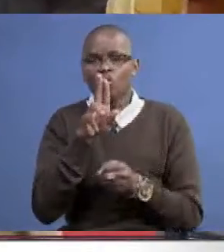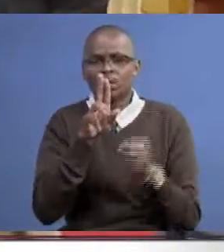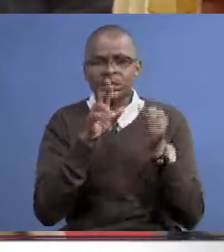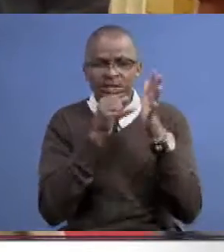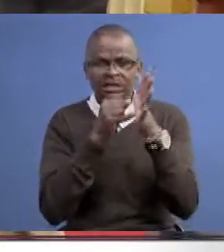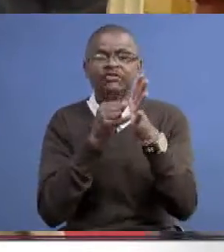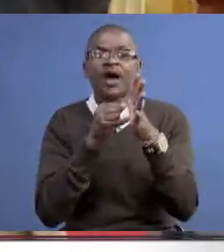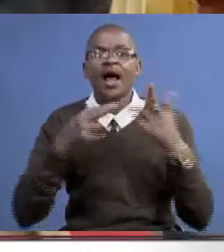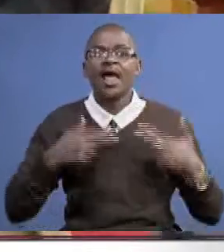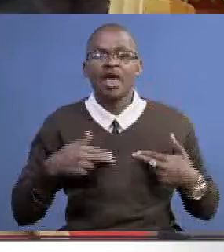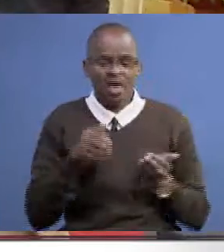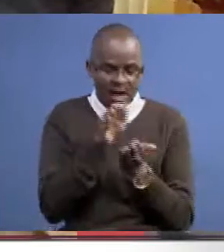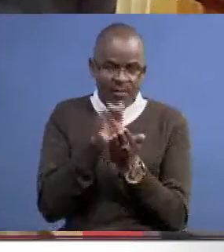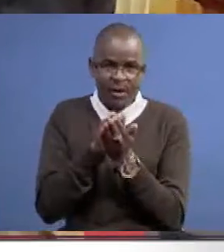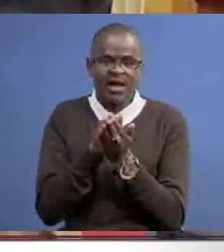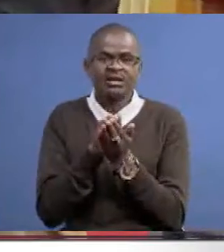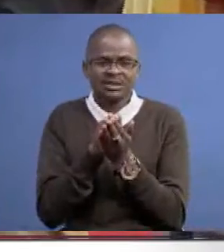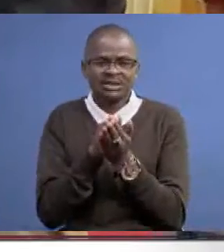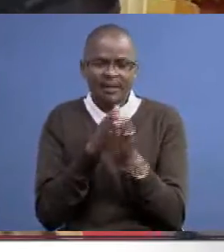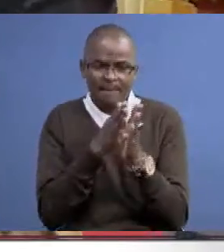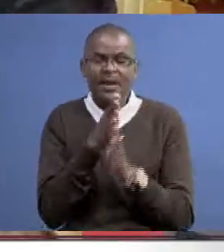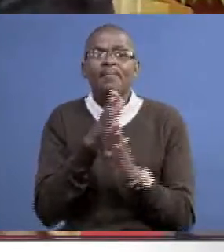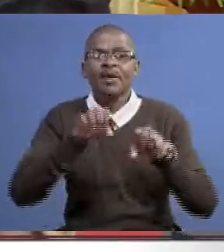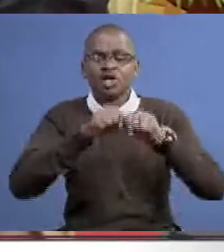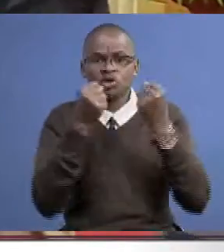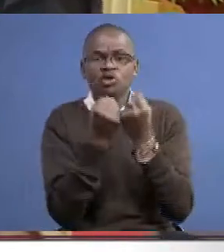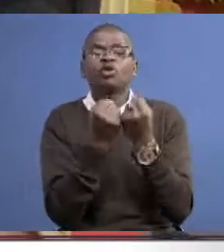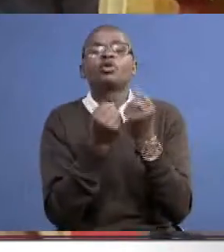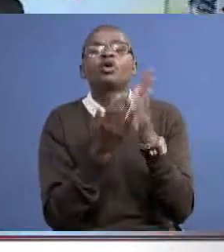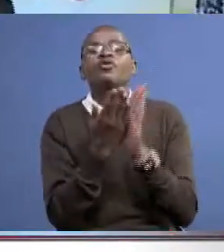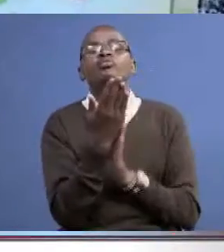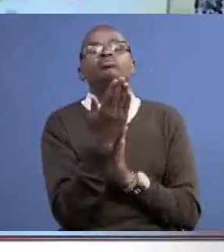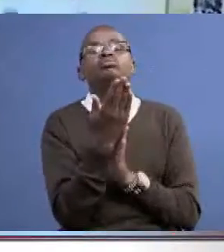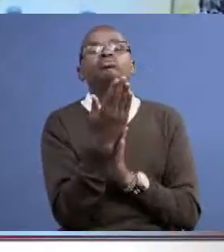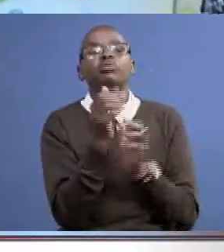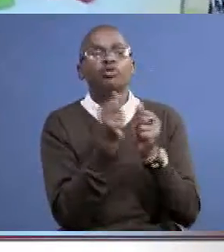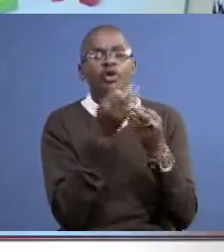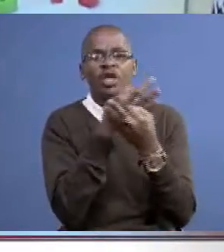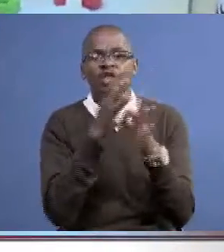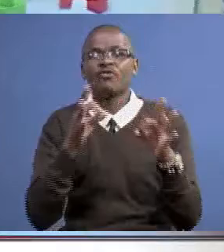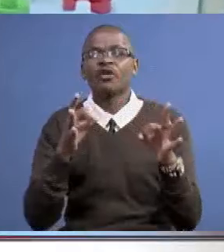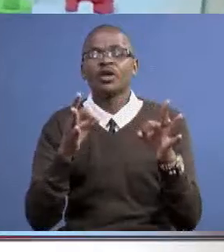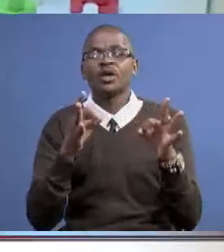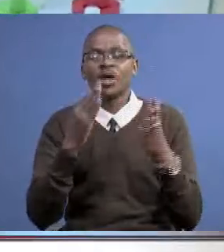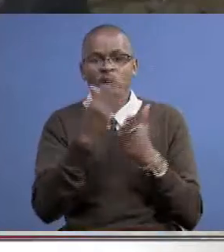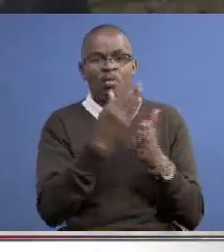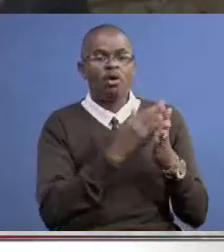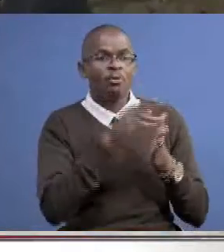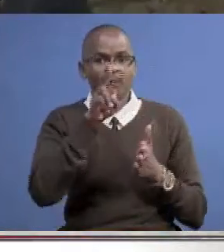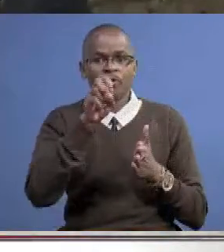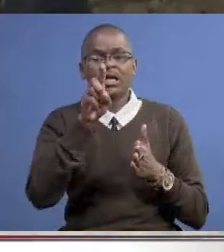identifying universal health coverage as a key pillar of social-economic development. With free maternal care program launched